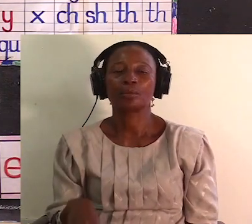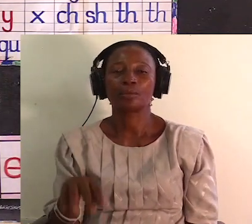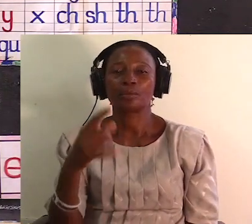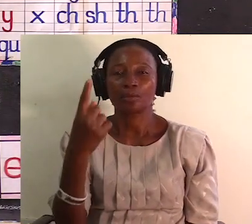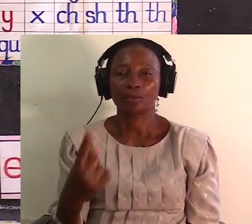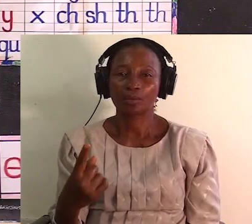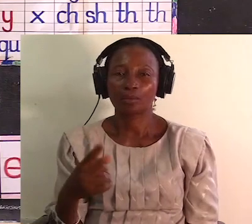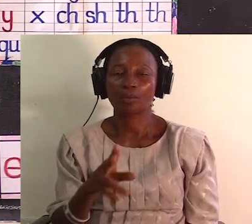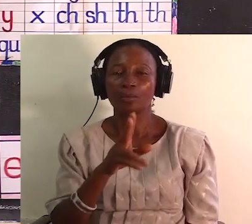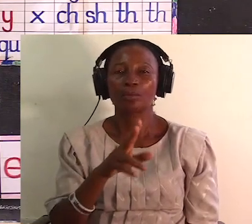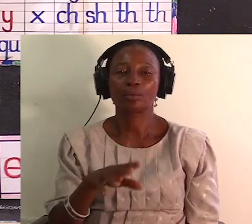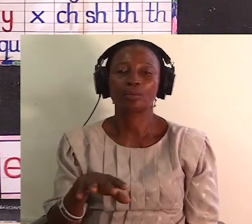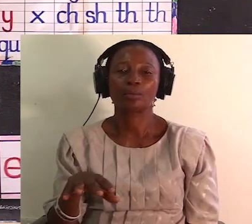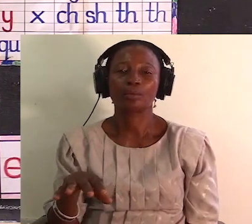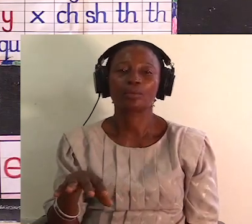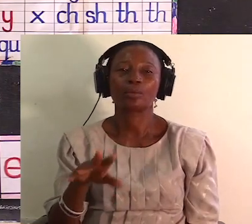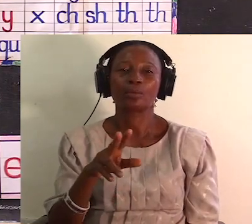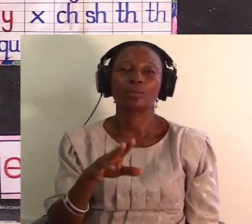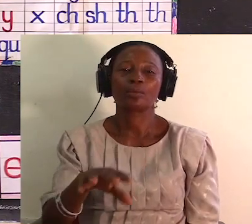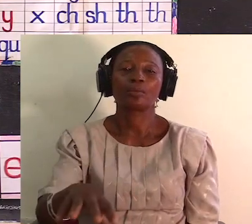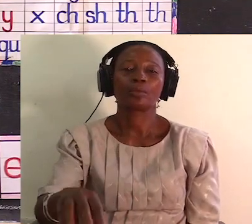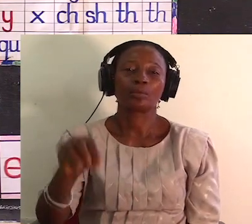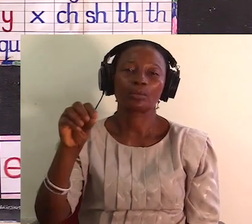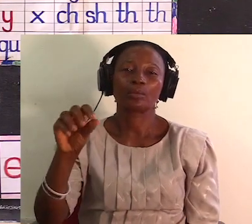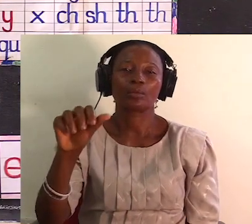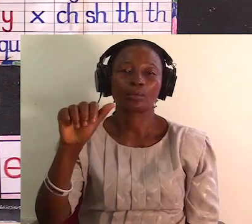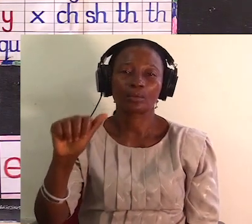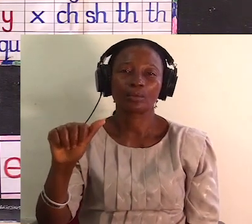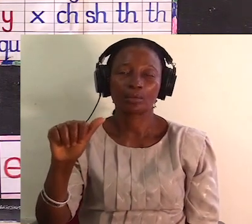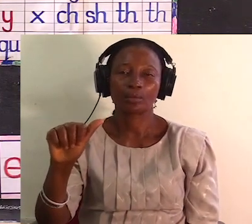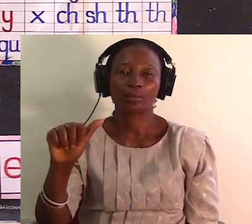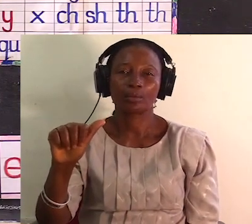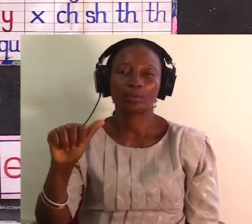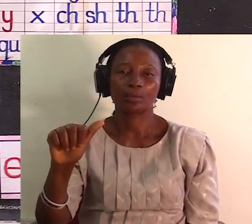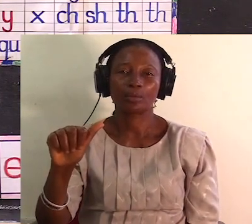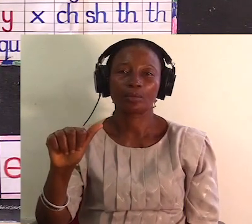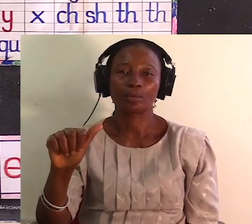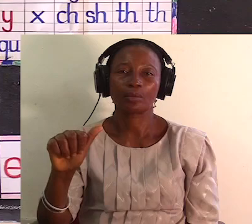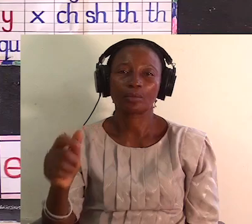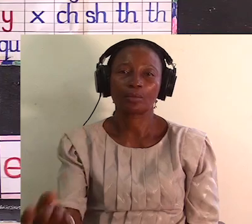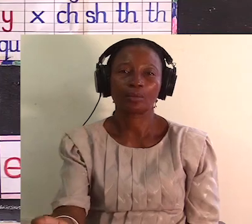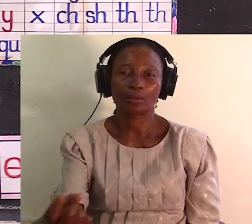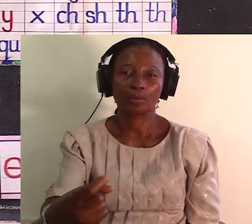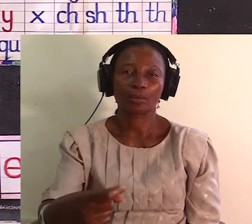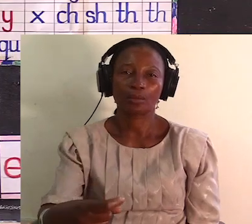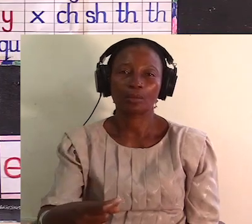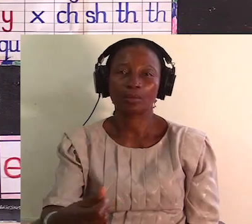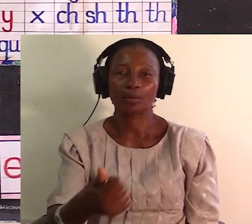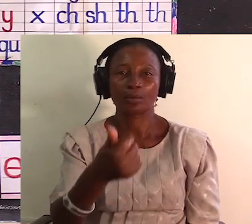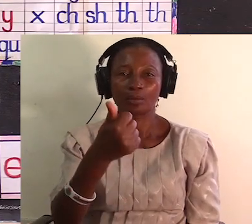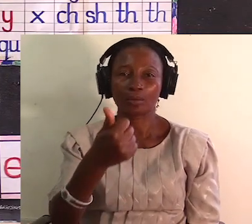I give you only 1 minute to do that, to draw a box, 6